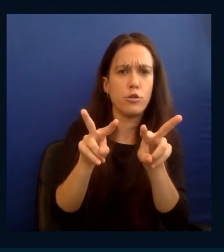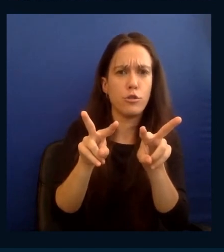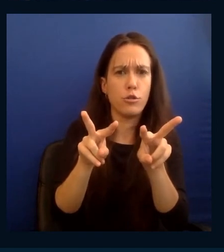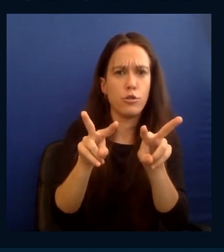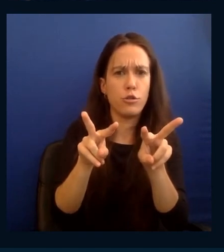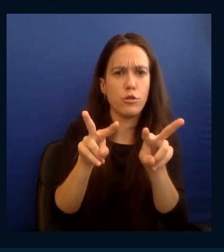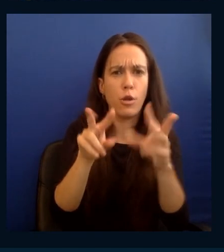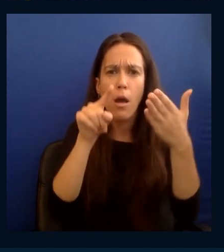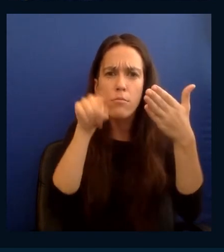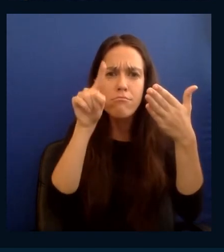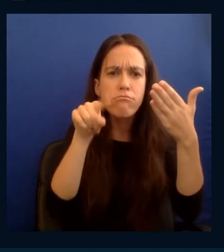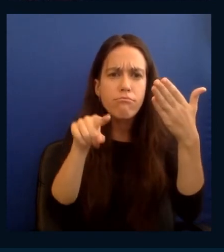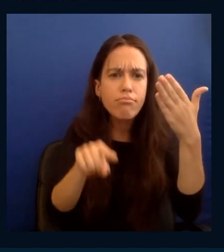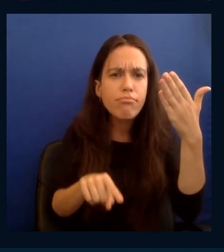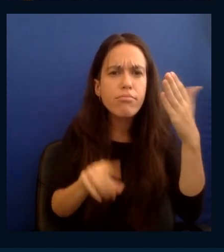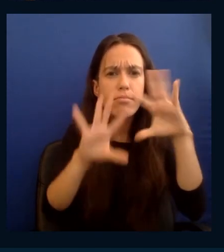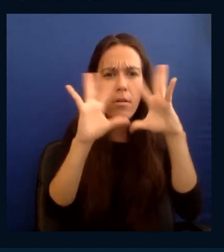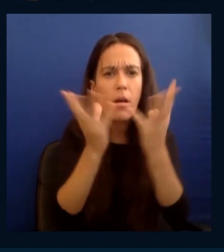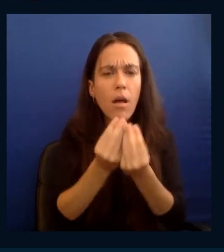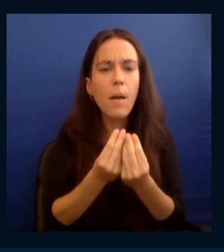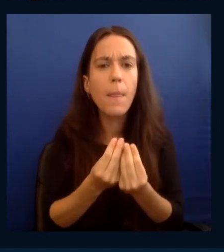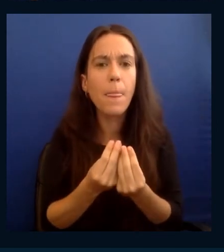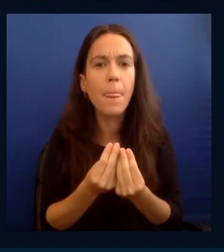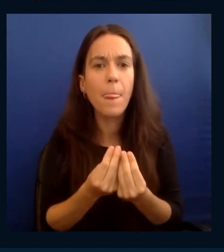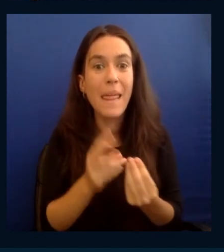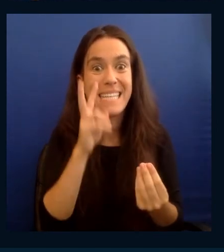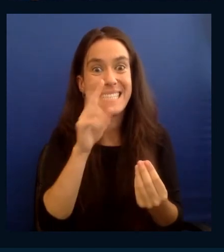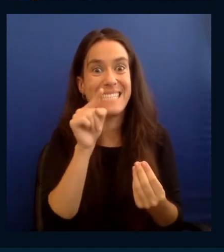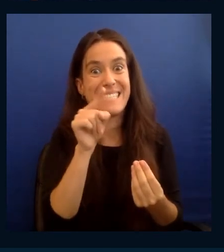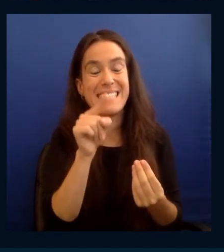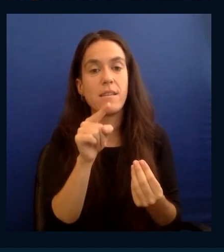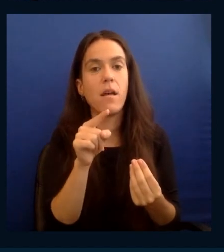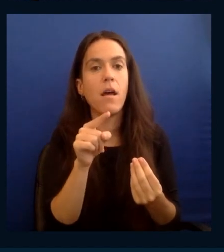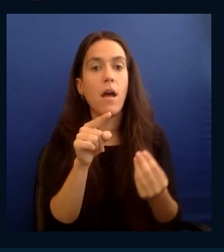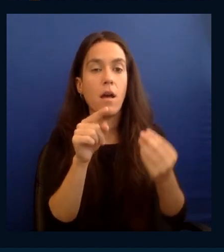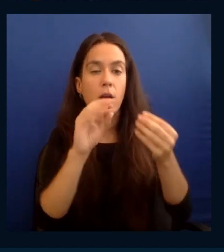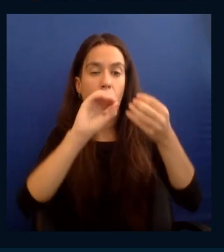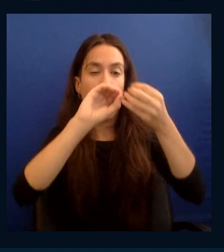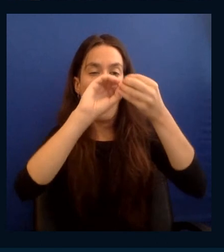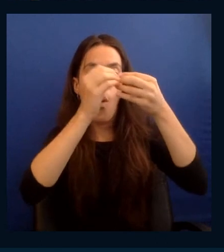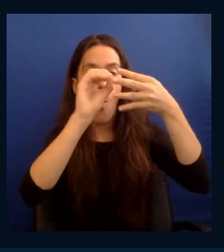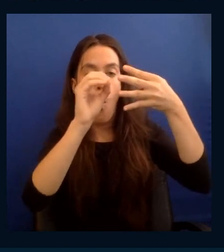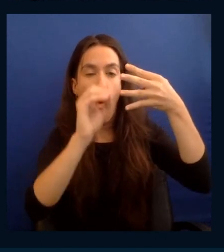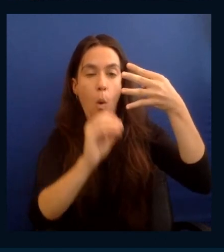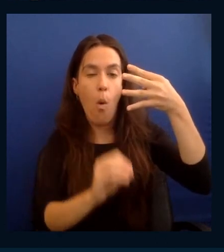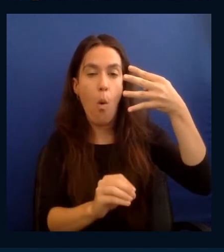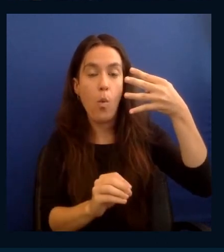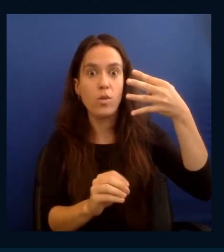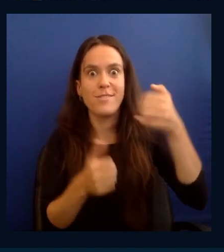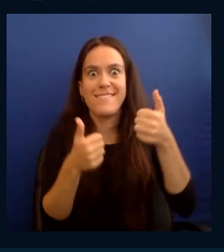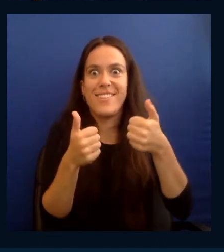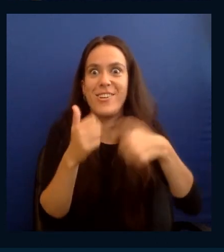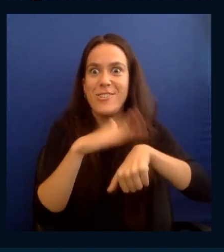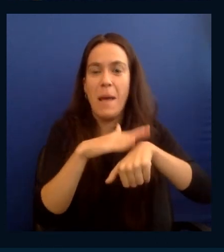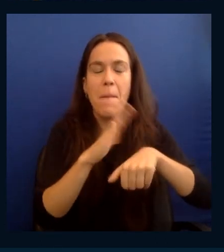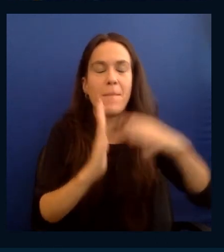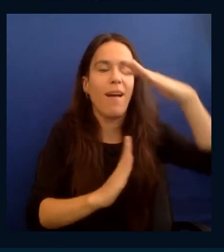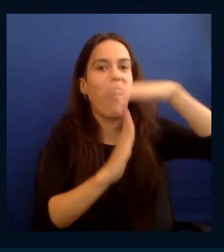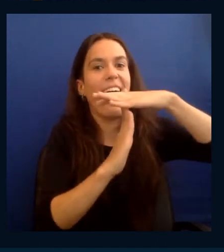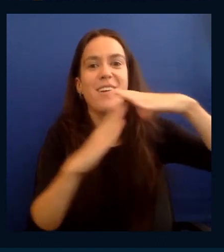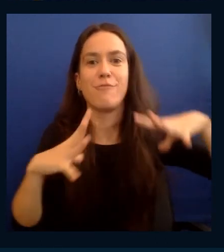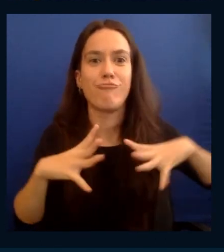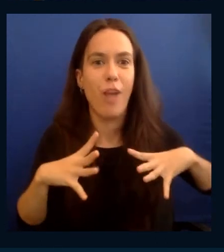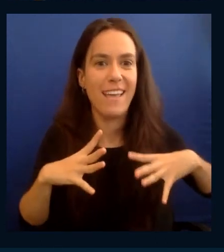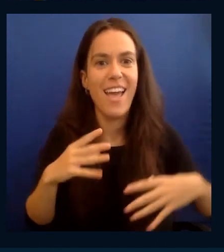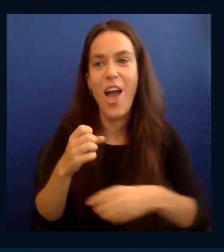it. We can see that it's deploying. We can watch everything go on. Again, great time to get a cup of coffee, but we're going to run this